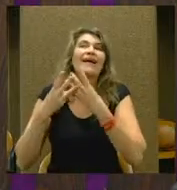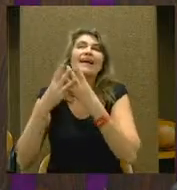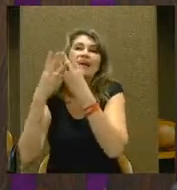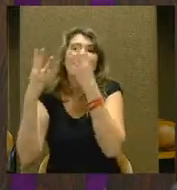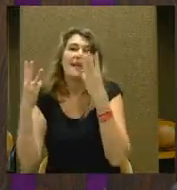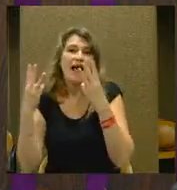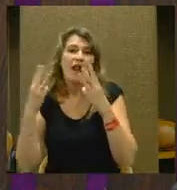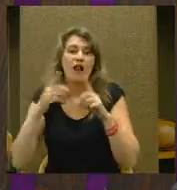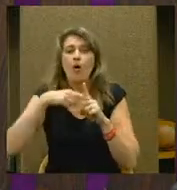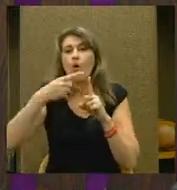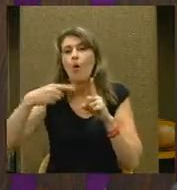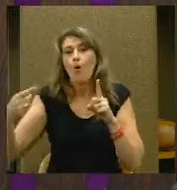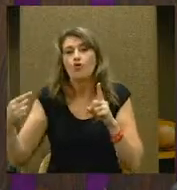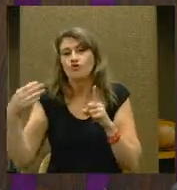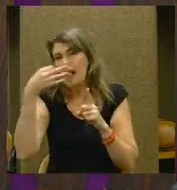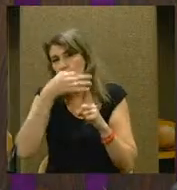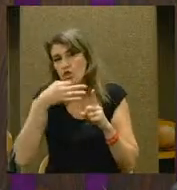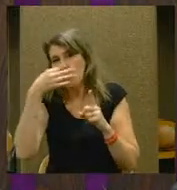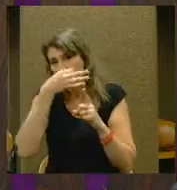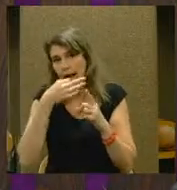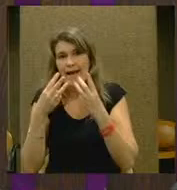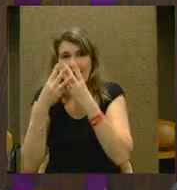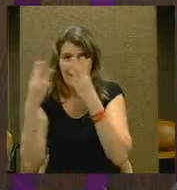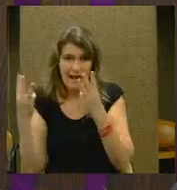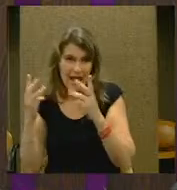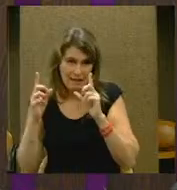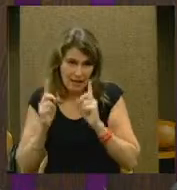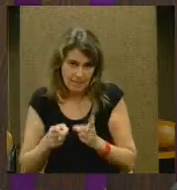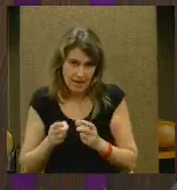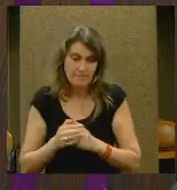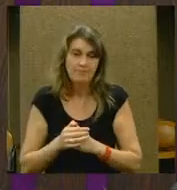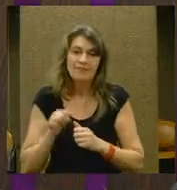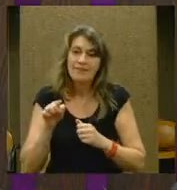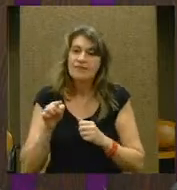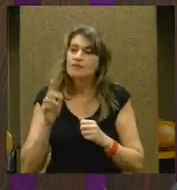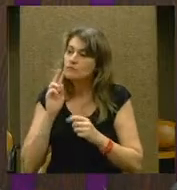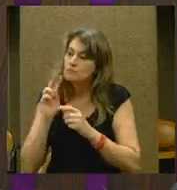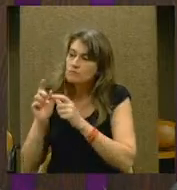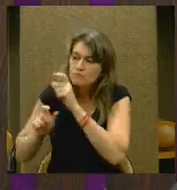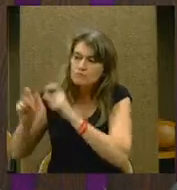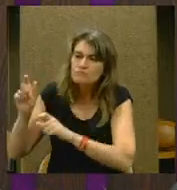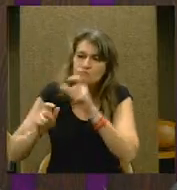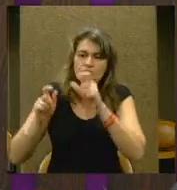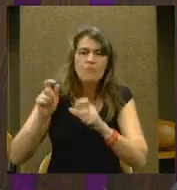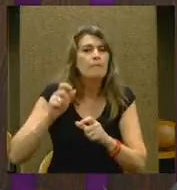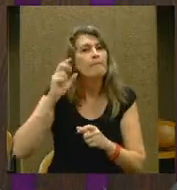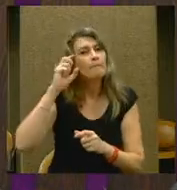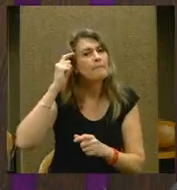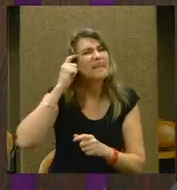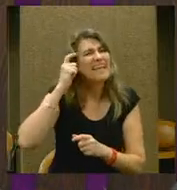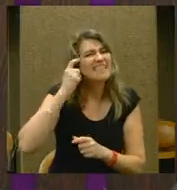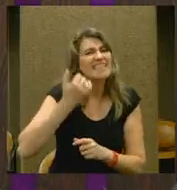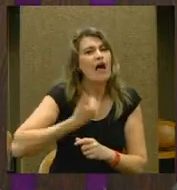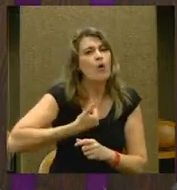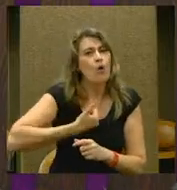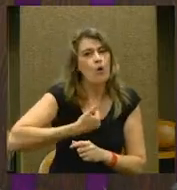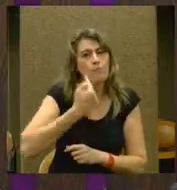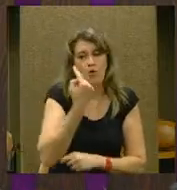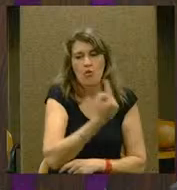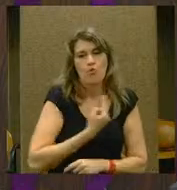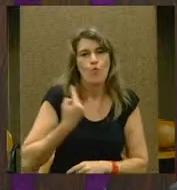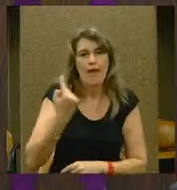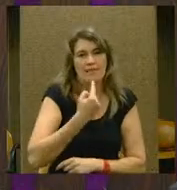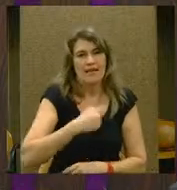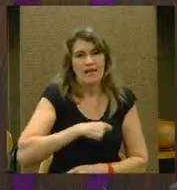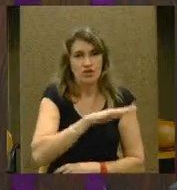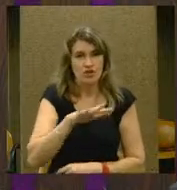the drug consumption in general. And that is building our thinking in the society,